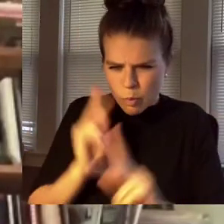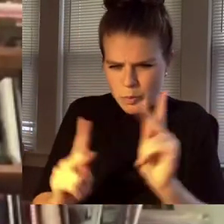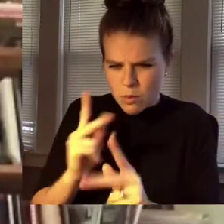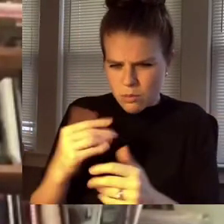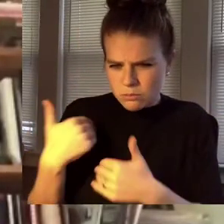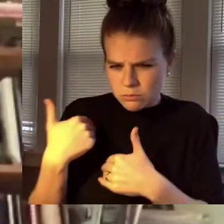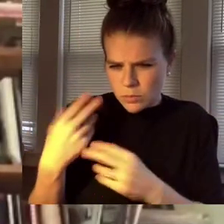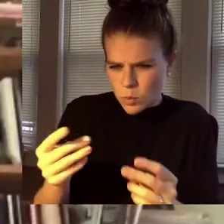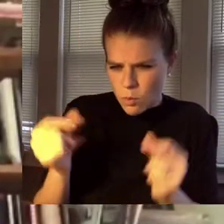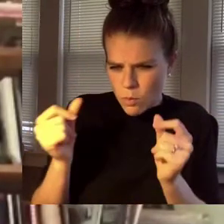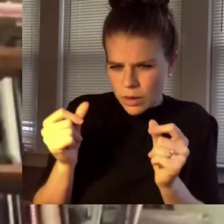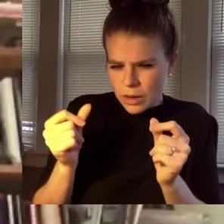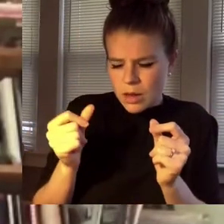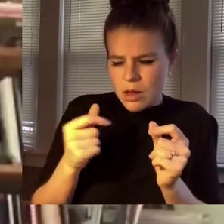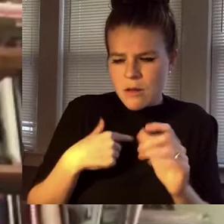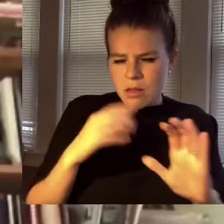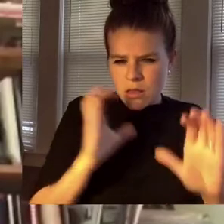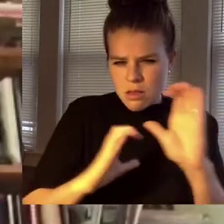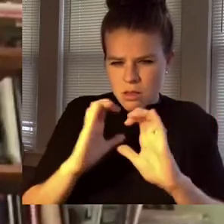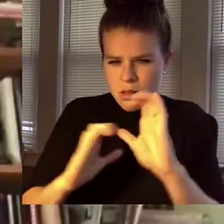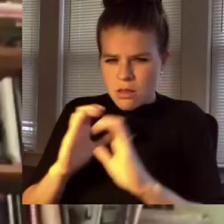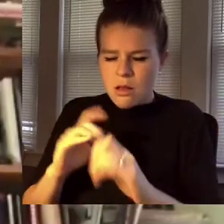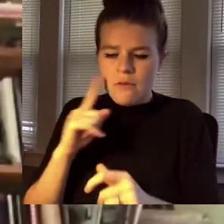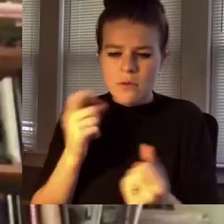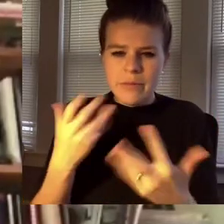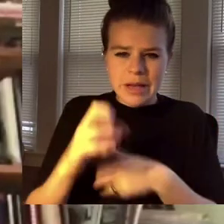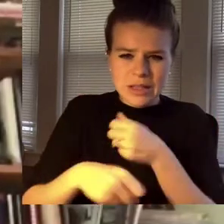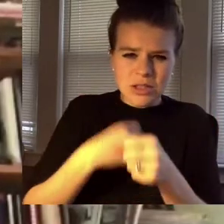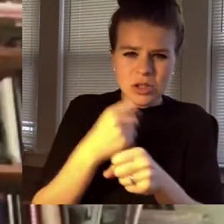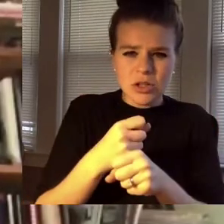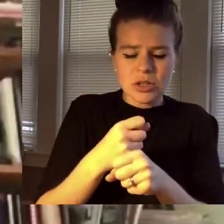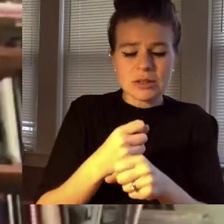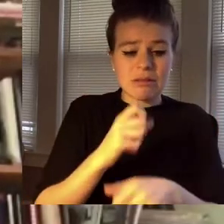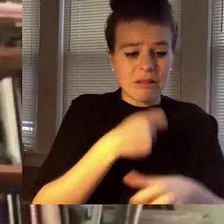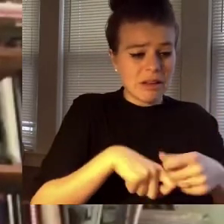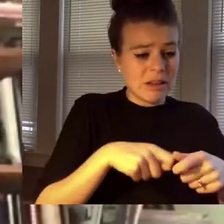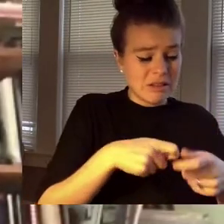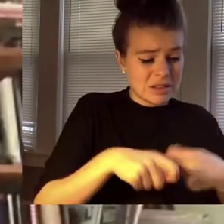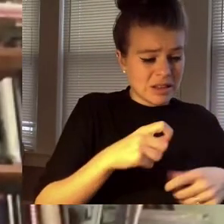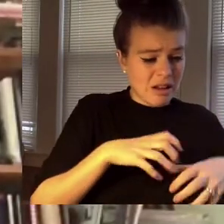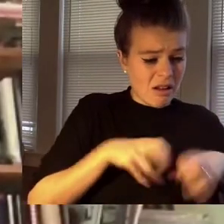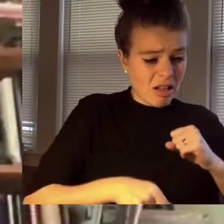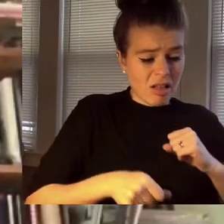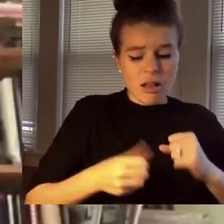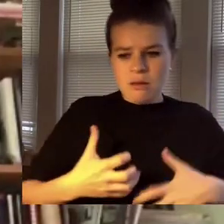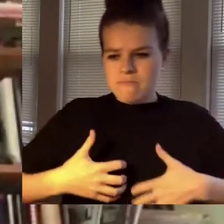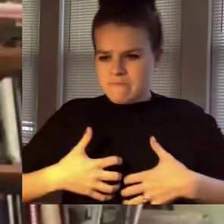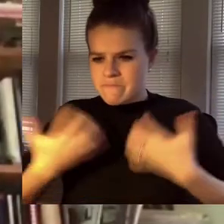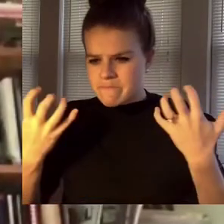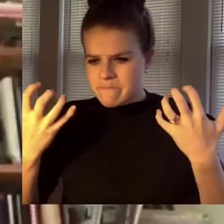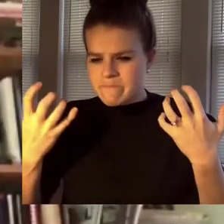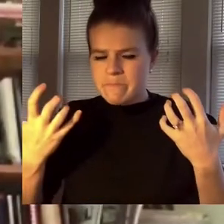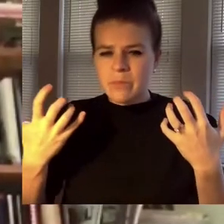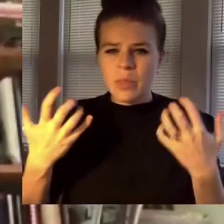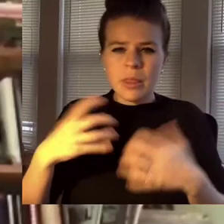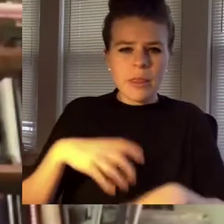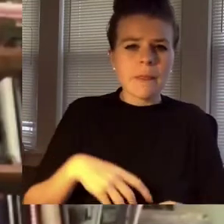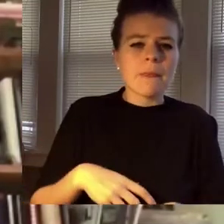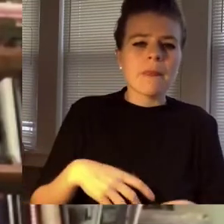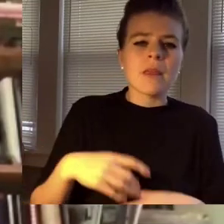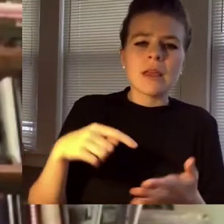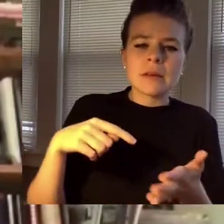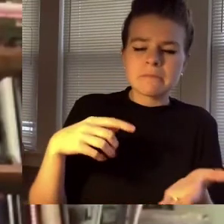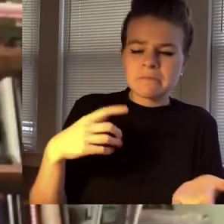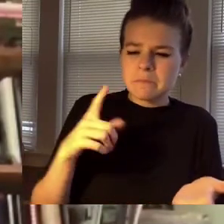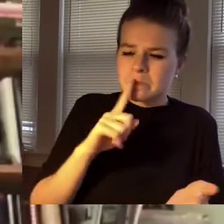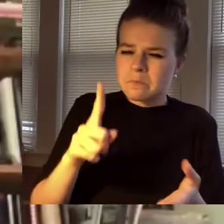me company for years. They gave me anger for sorrow. They gave me the stoic seething a son of dead old